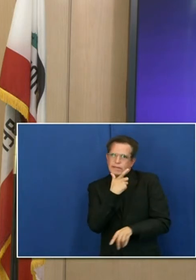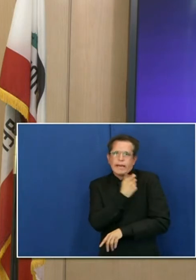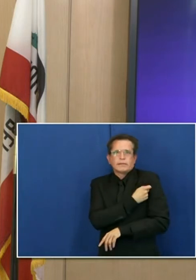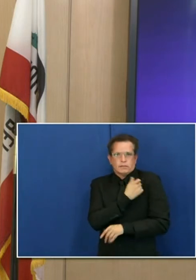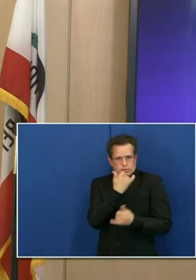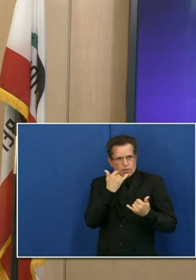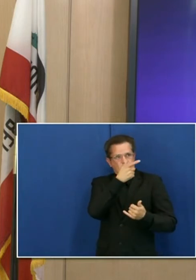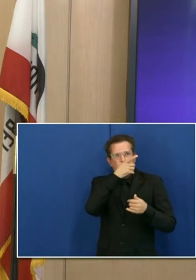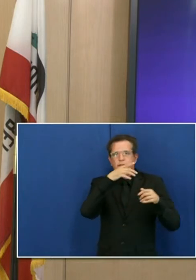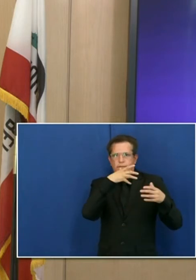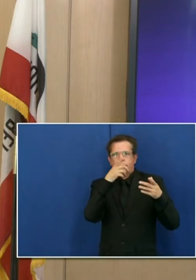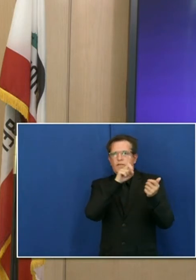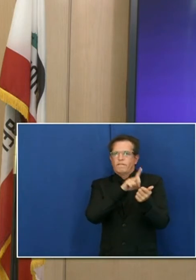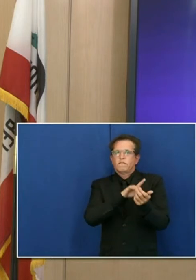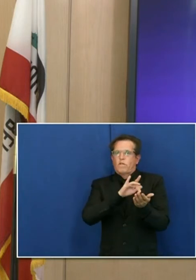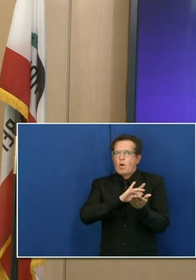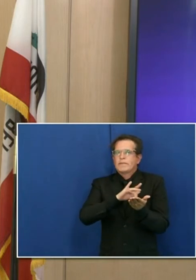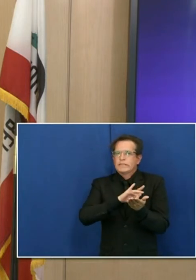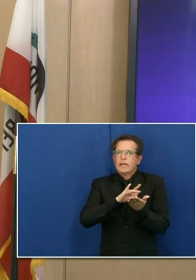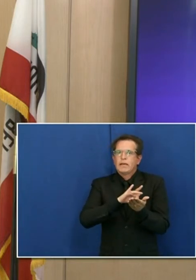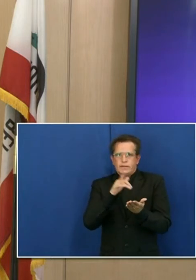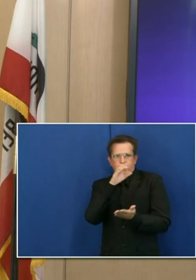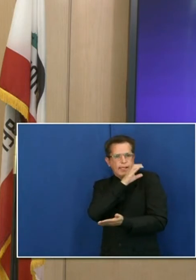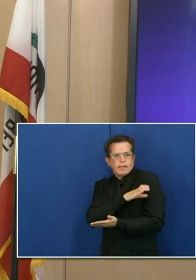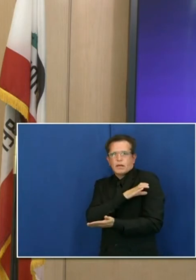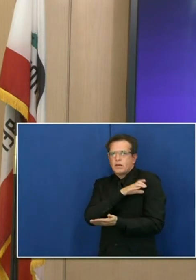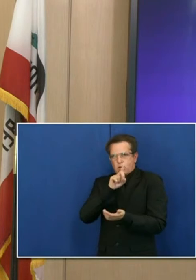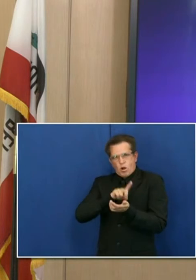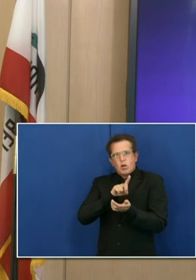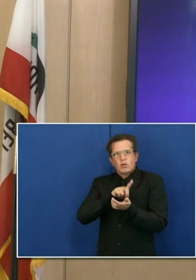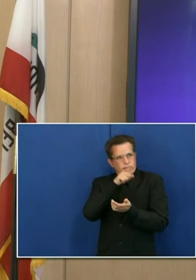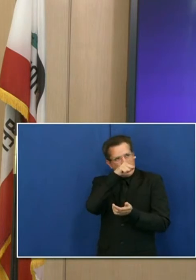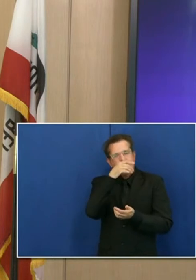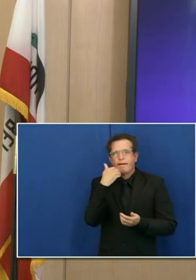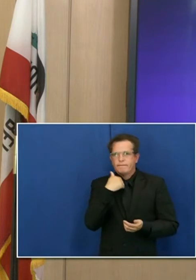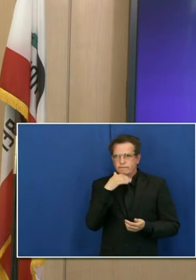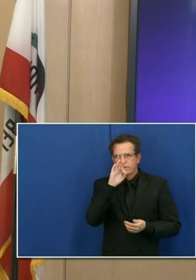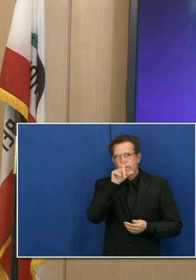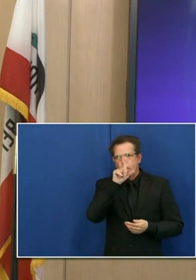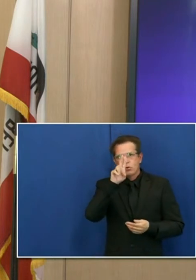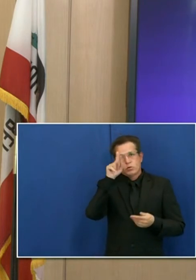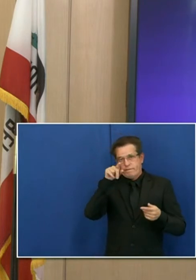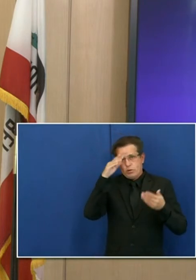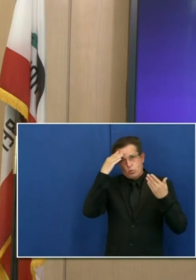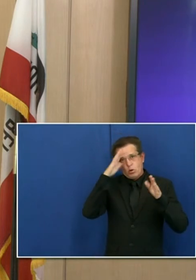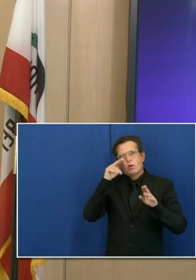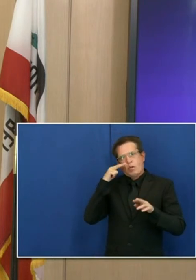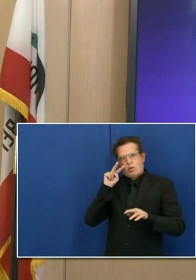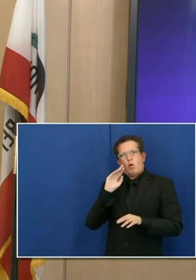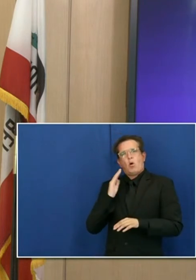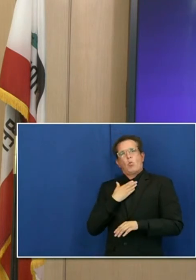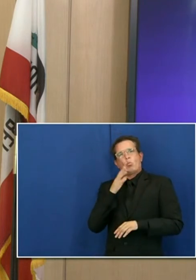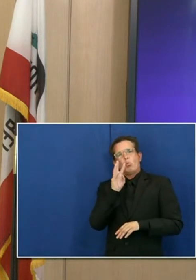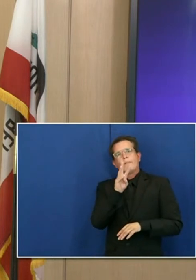readily available in health systems, pharmacies, public health clinics across the county. If you don't know where to go, you can go to our website at